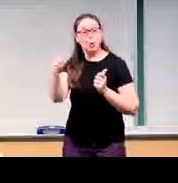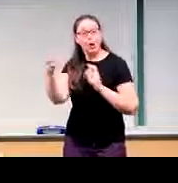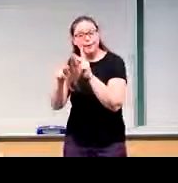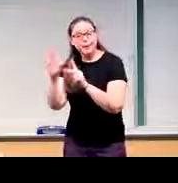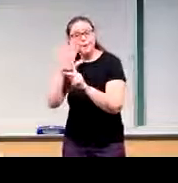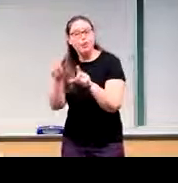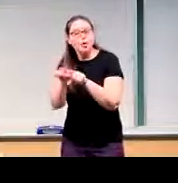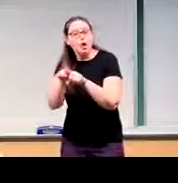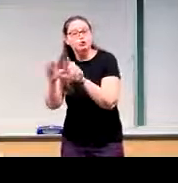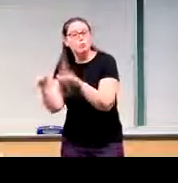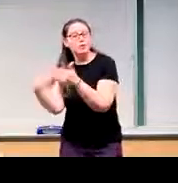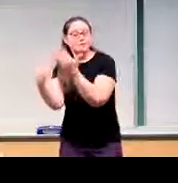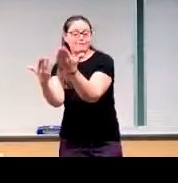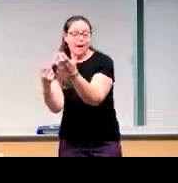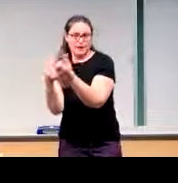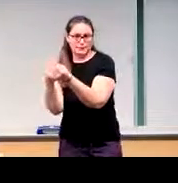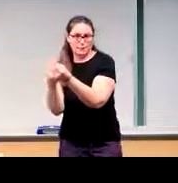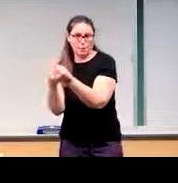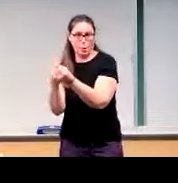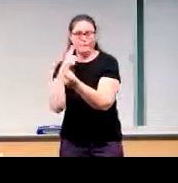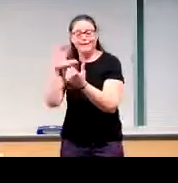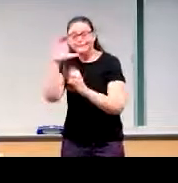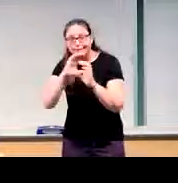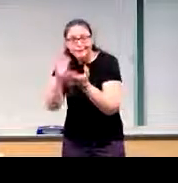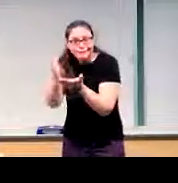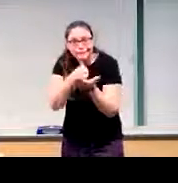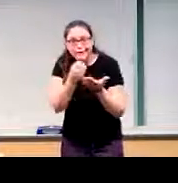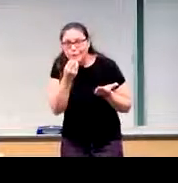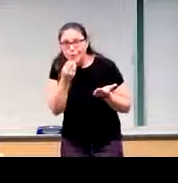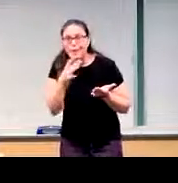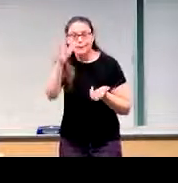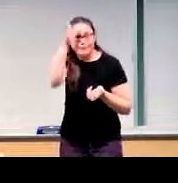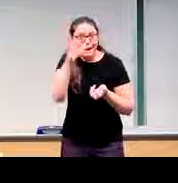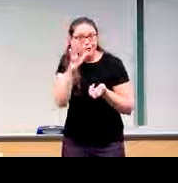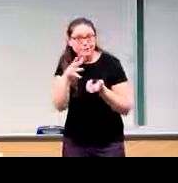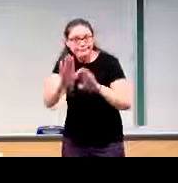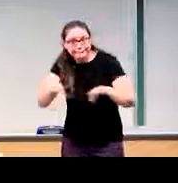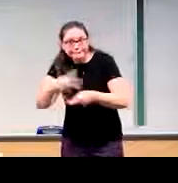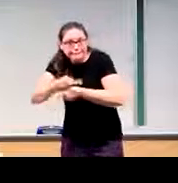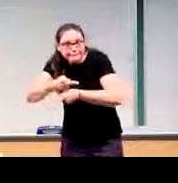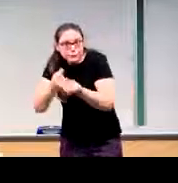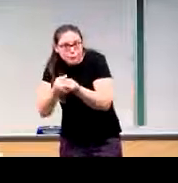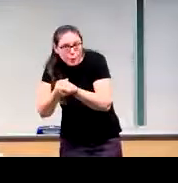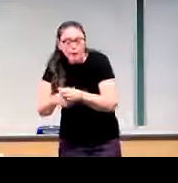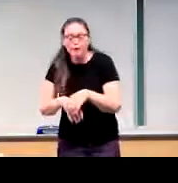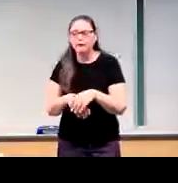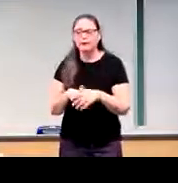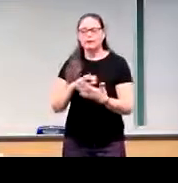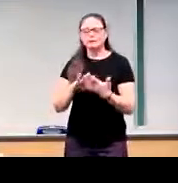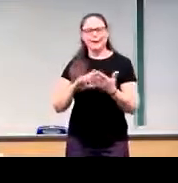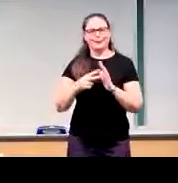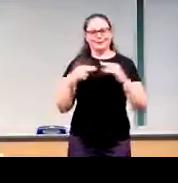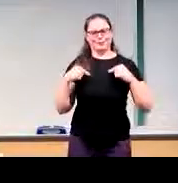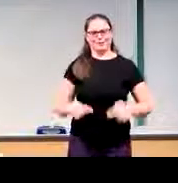provide defensive support, foraging support, and parenting support. that make groups of humans